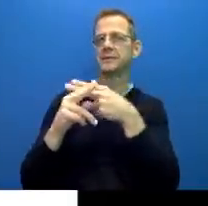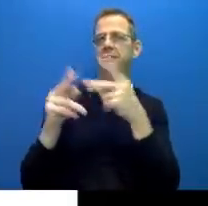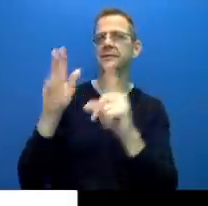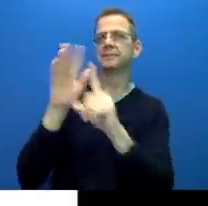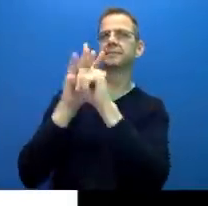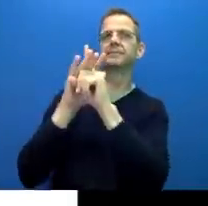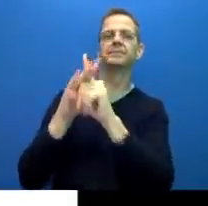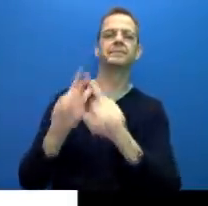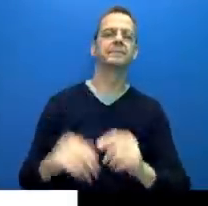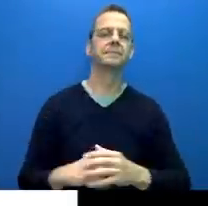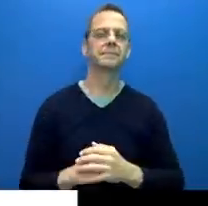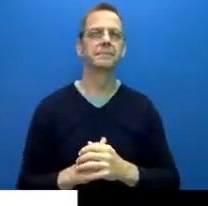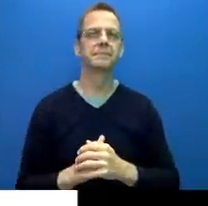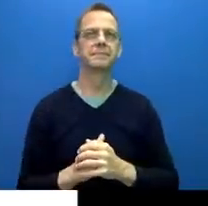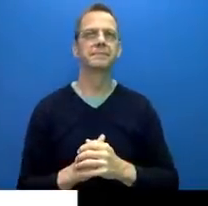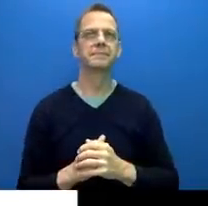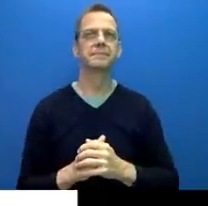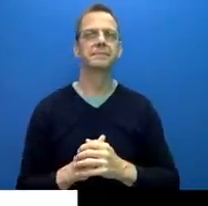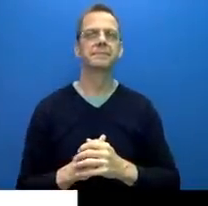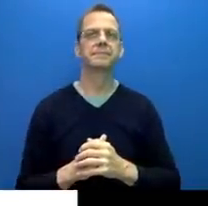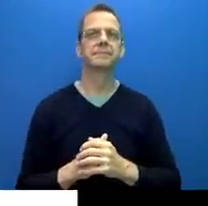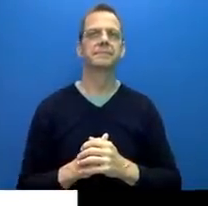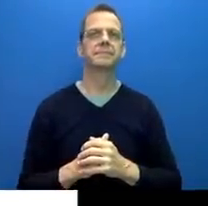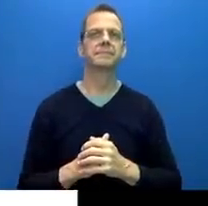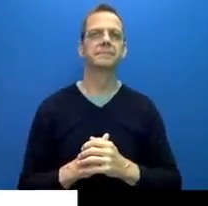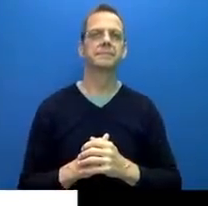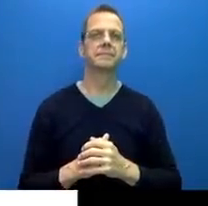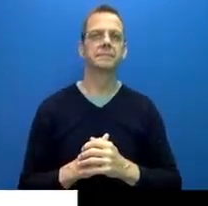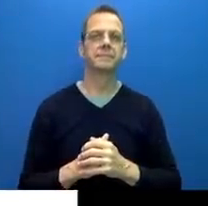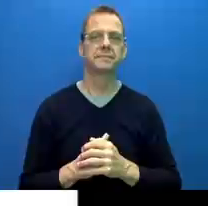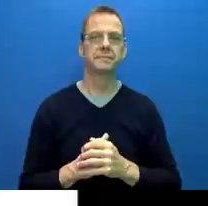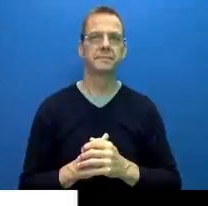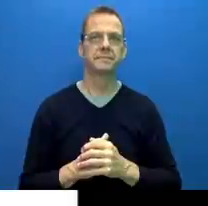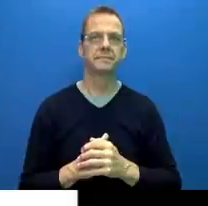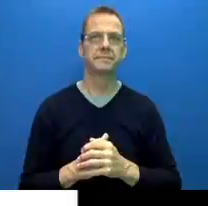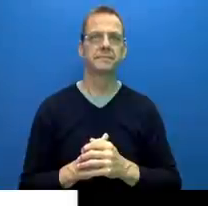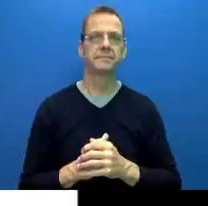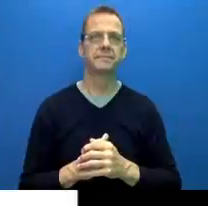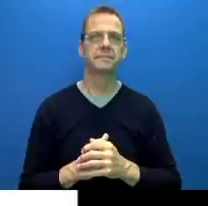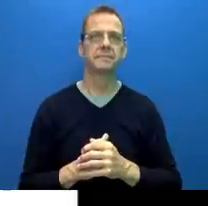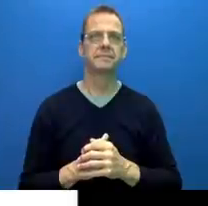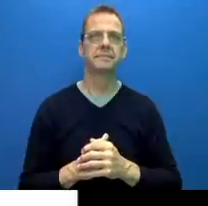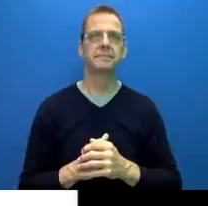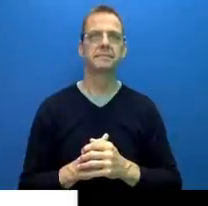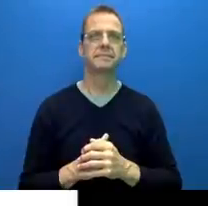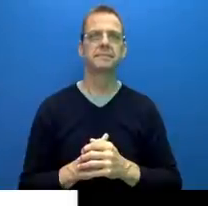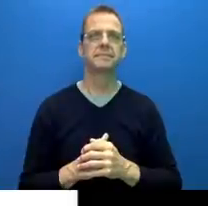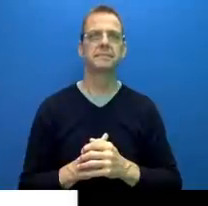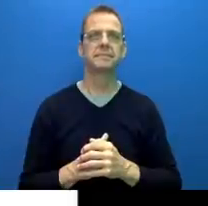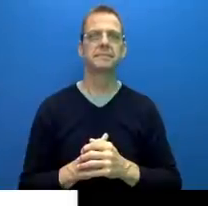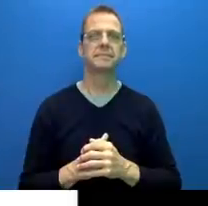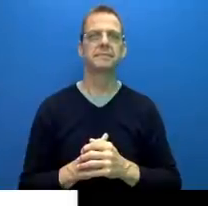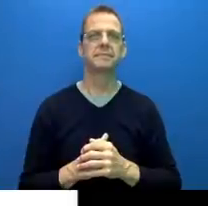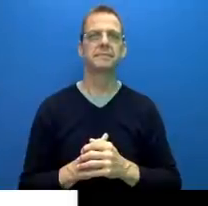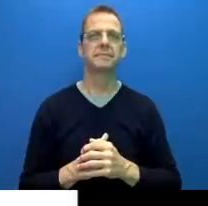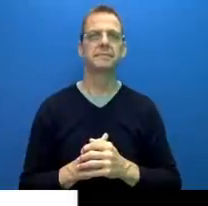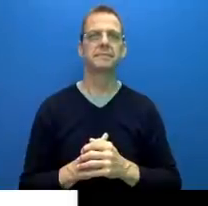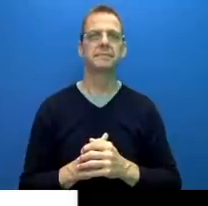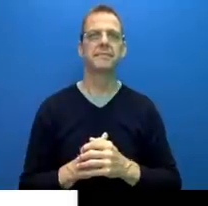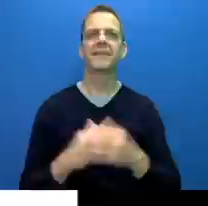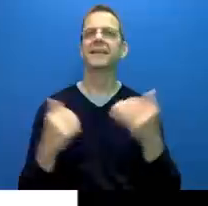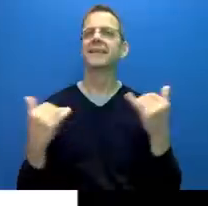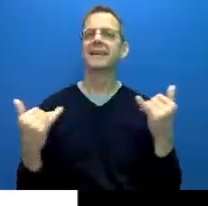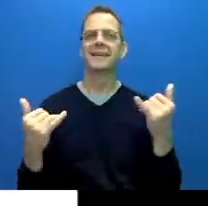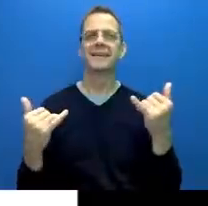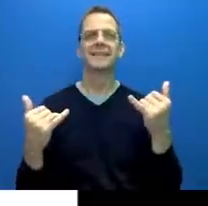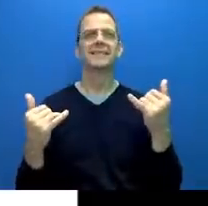So we are still in the exponential growth of cases. So today we had 1,400 new cases.